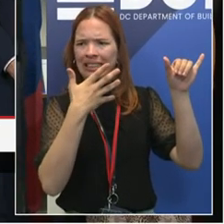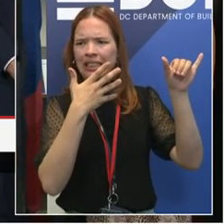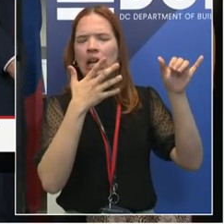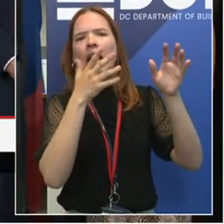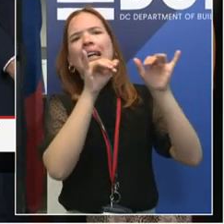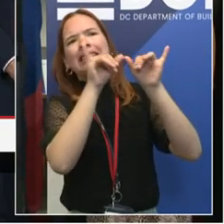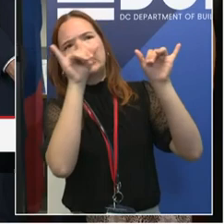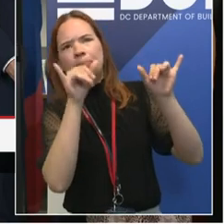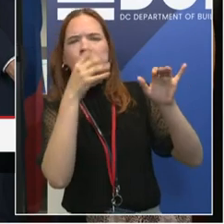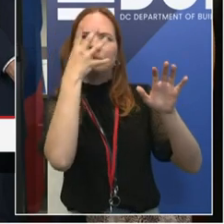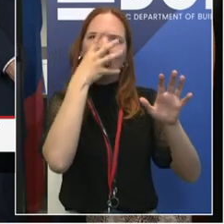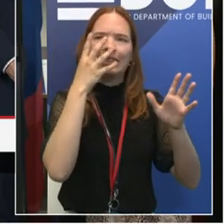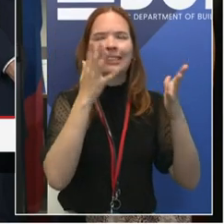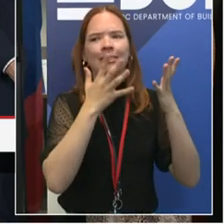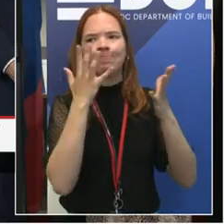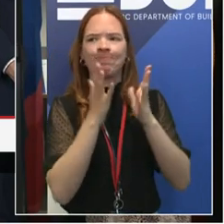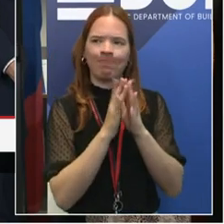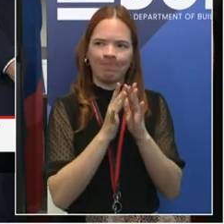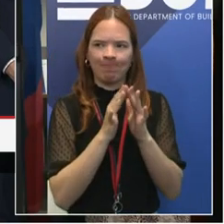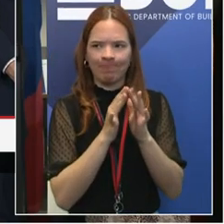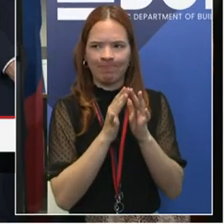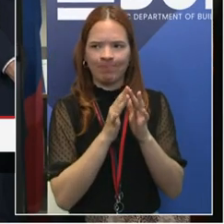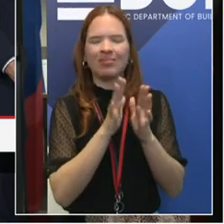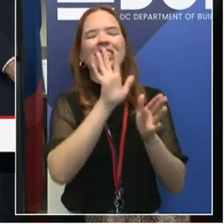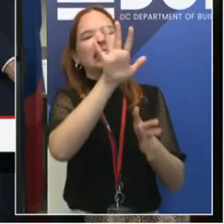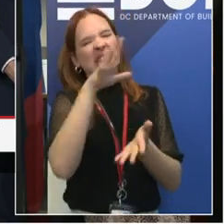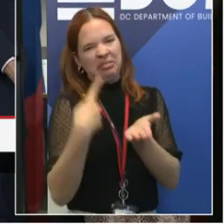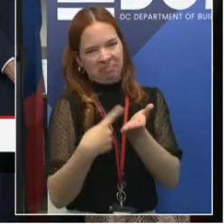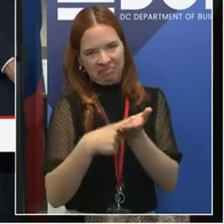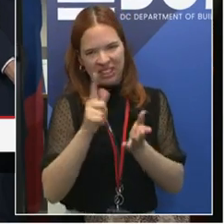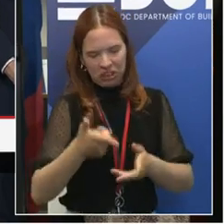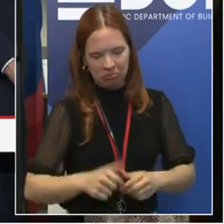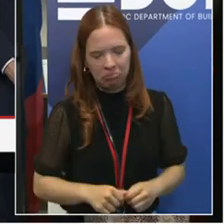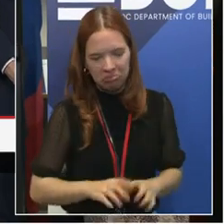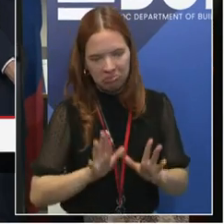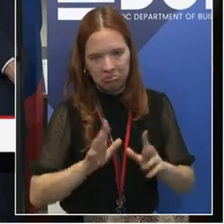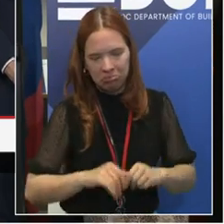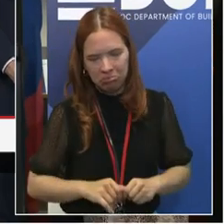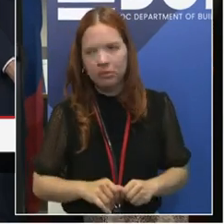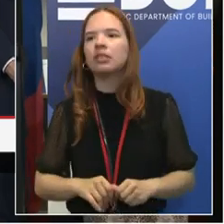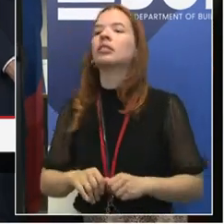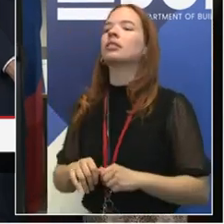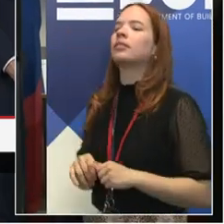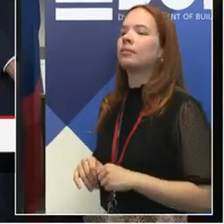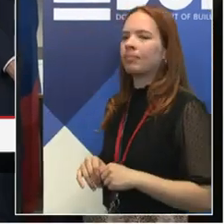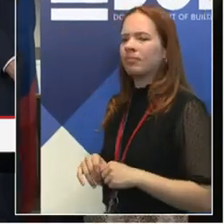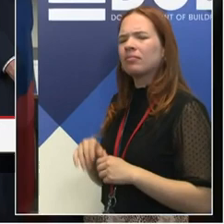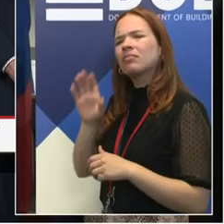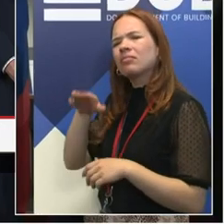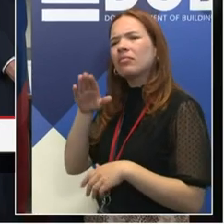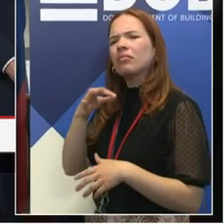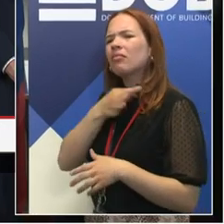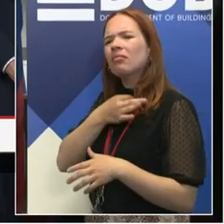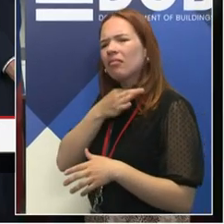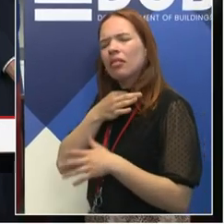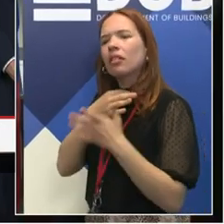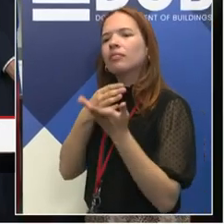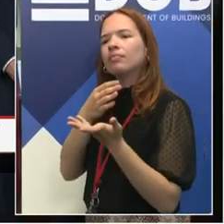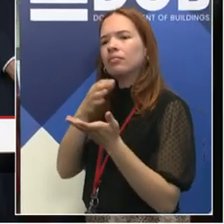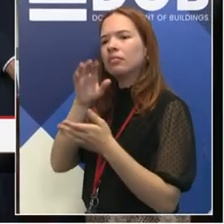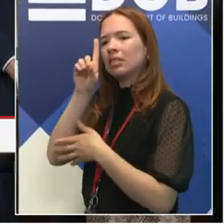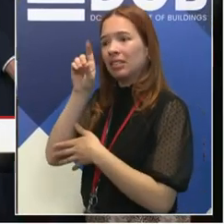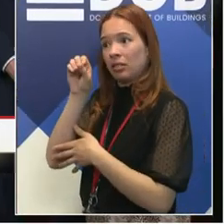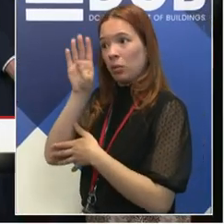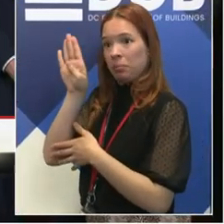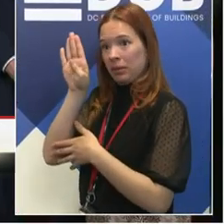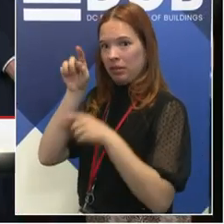question in general in regards to the future of DOB as we're beginning to build out the city, trying to encourage more residents,